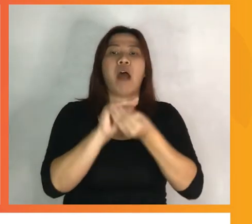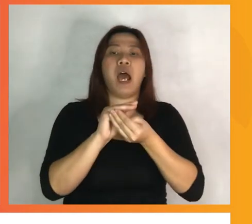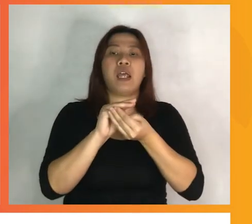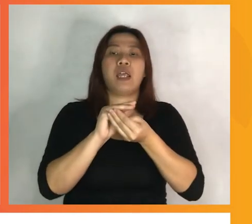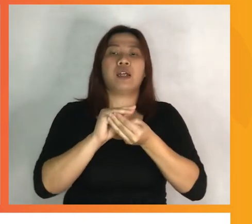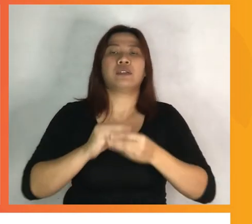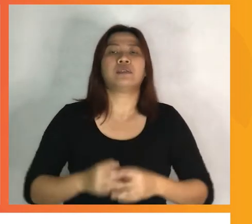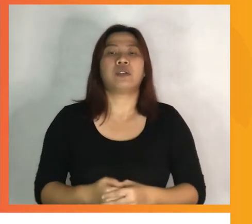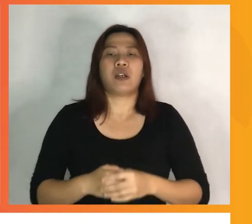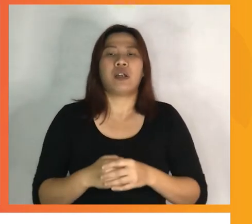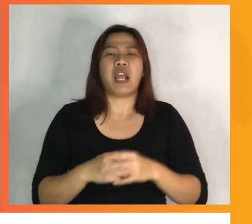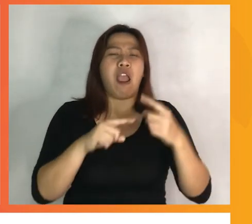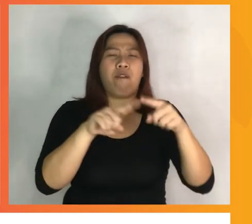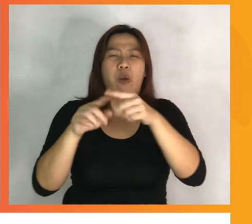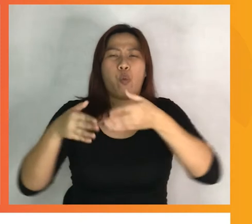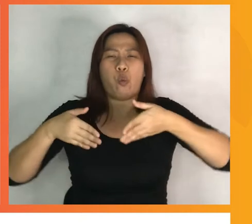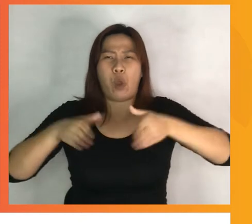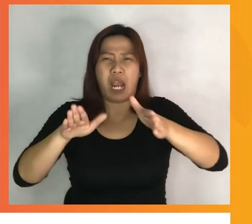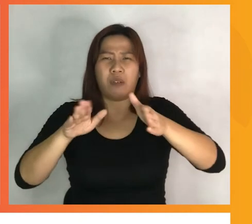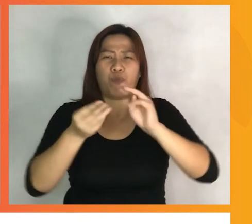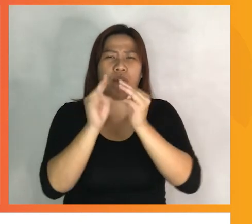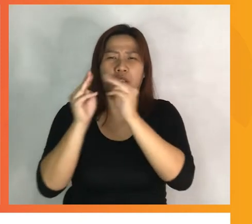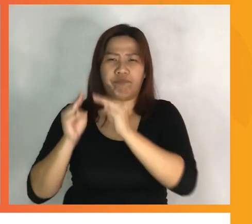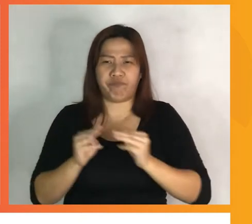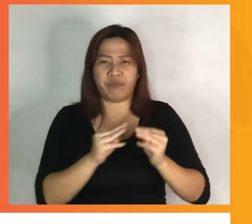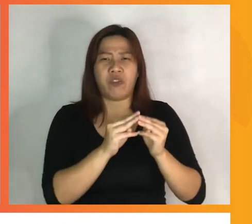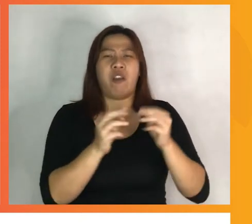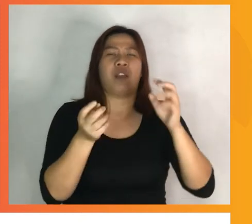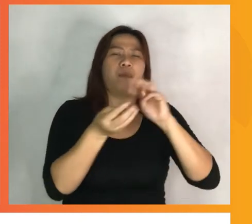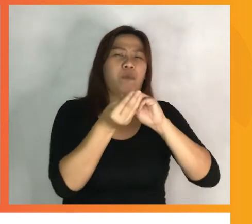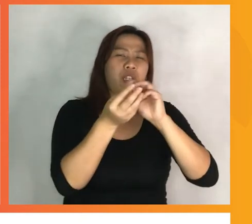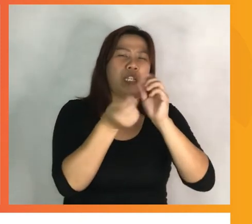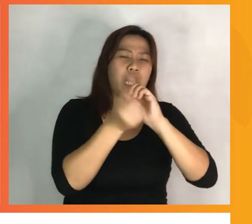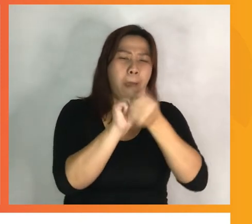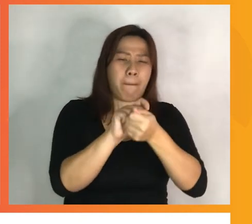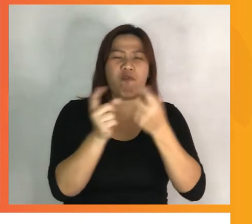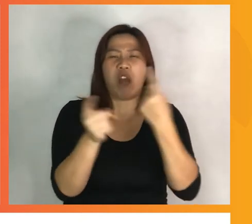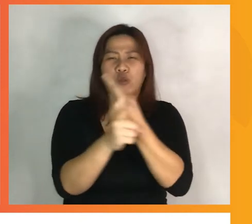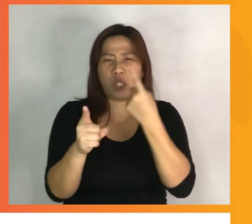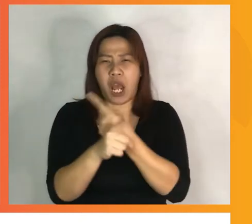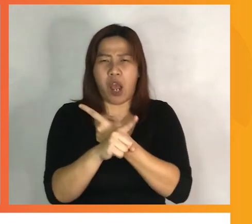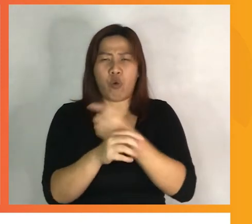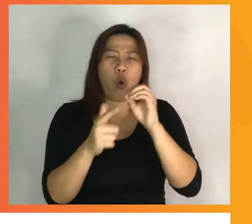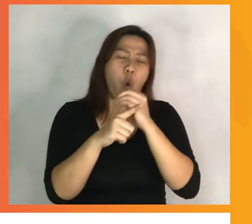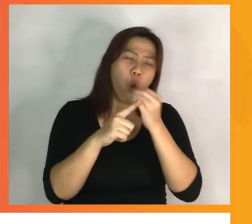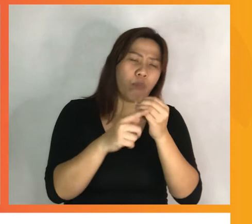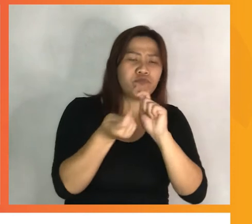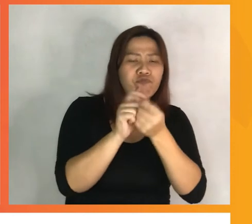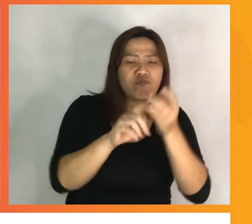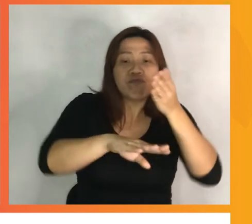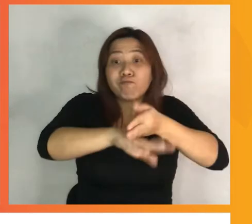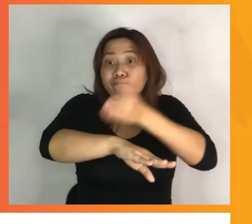to the way that equipment can be modified and adapted. Regular equipment can be changed,